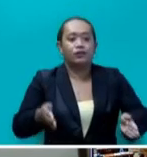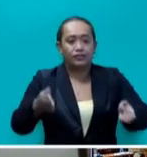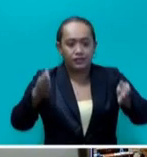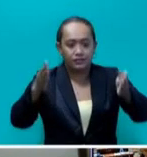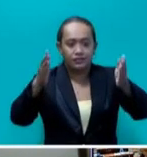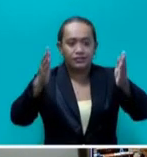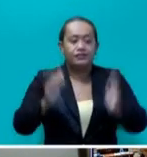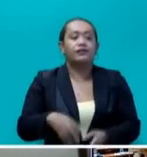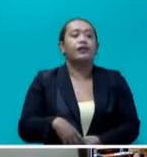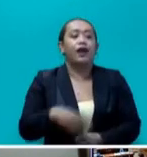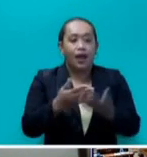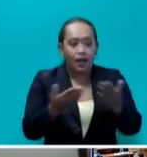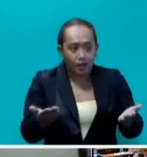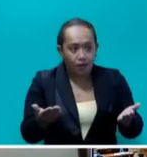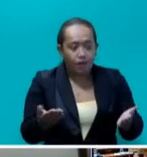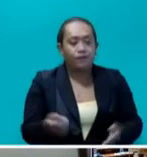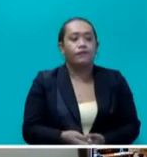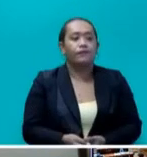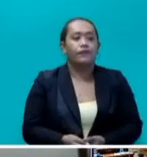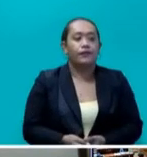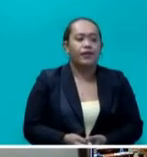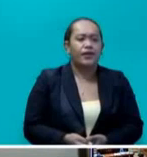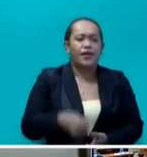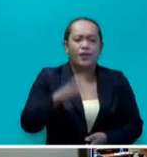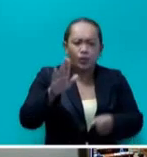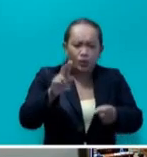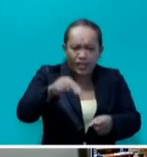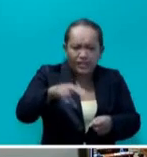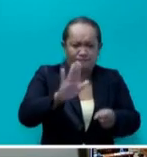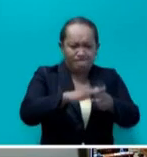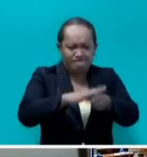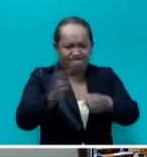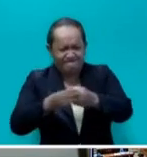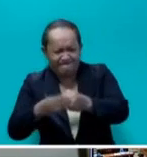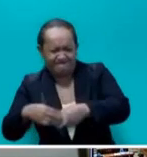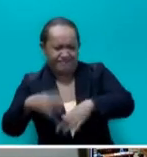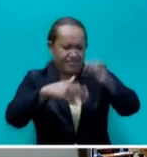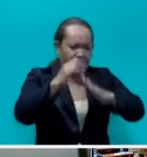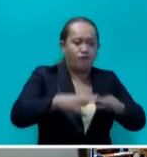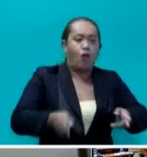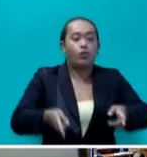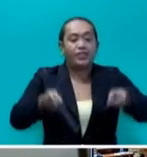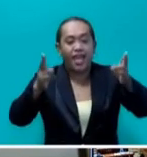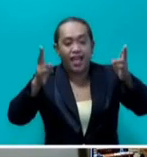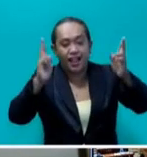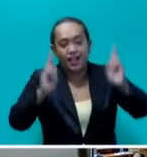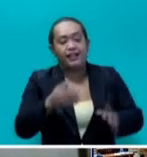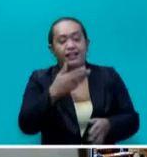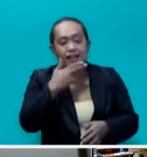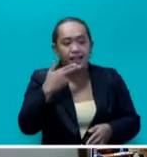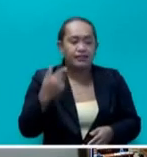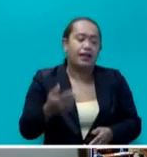concessions under concession code 235 for renovations and refurbishments a further reduced rate of free fiscal and free